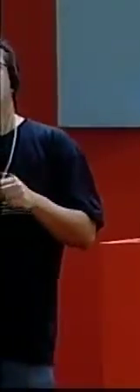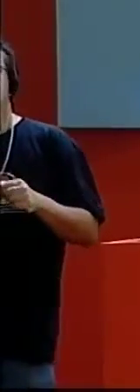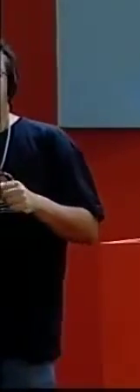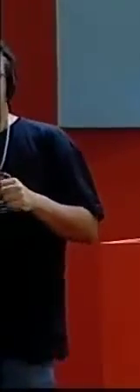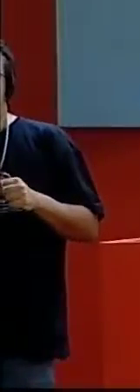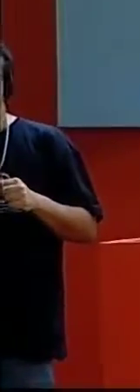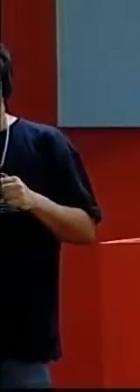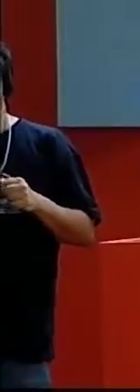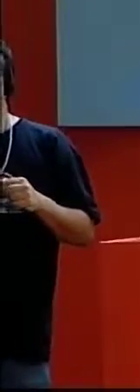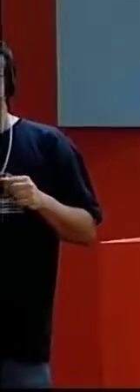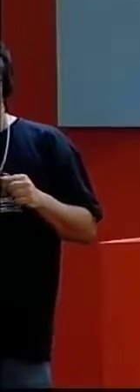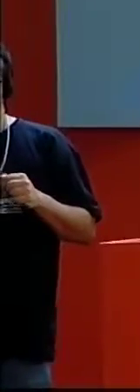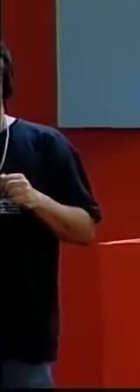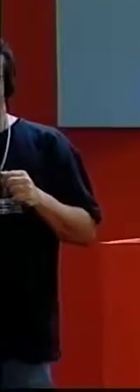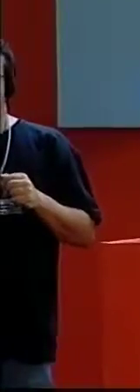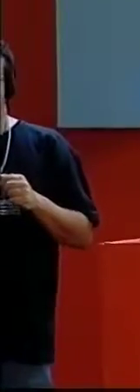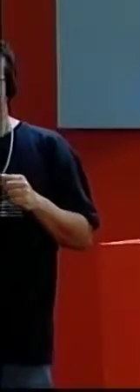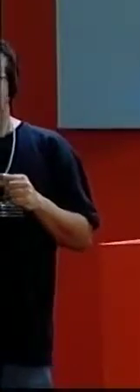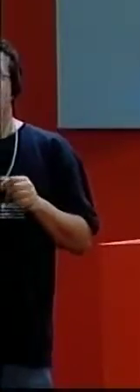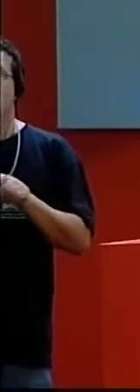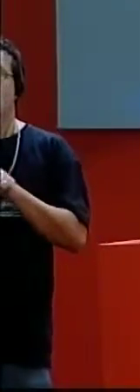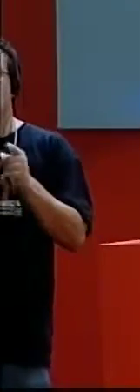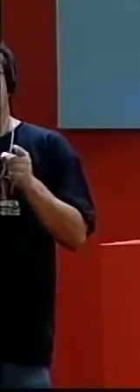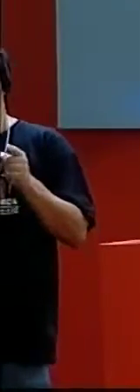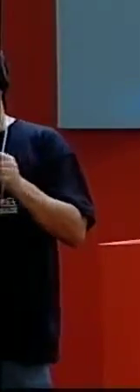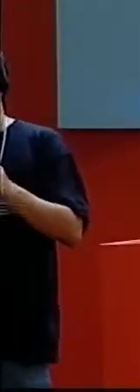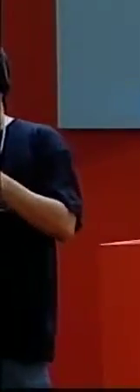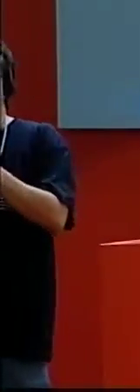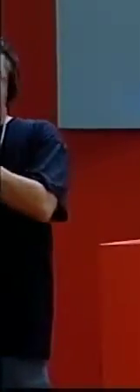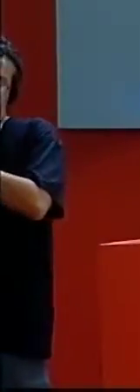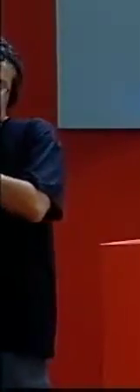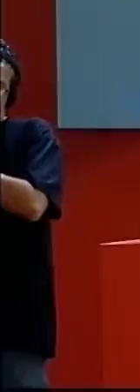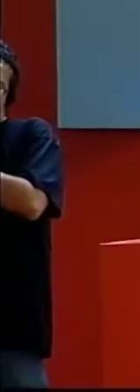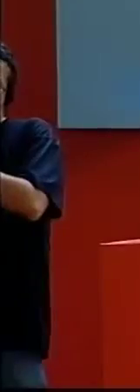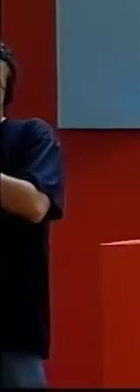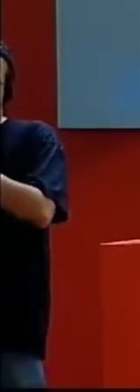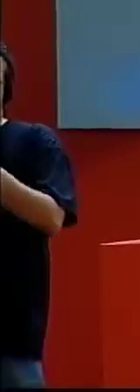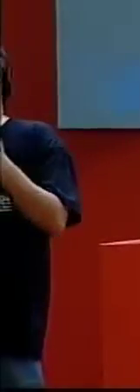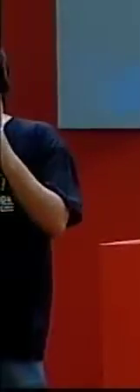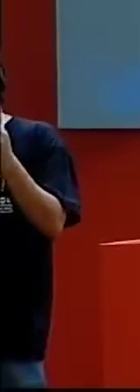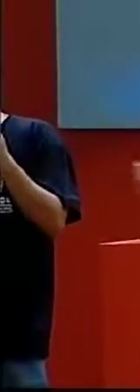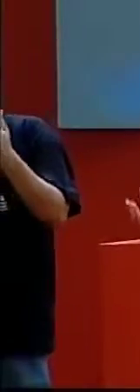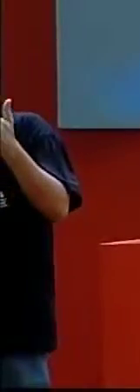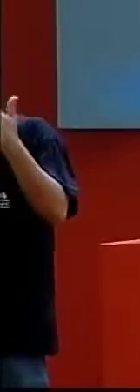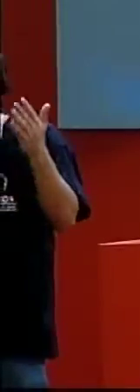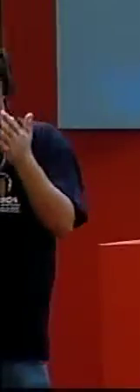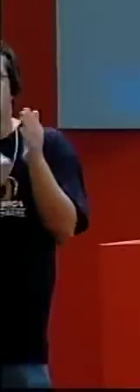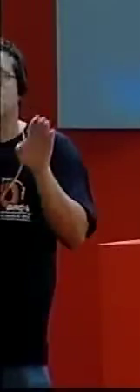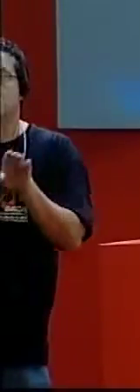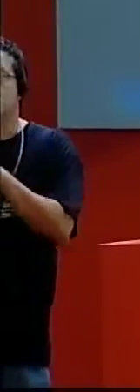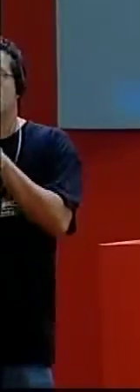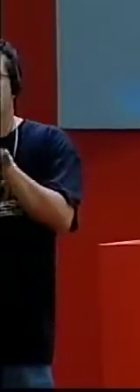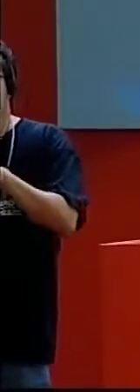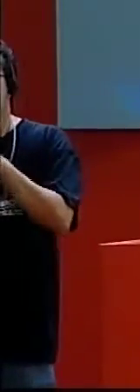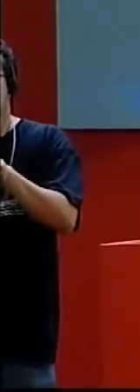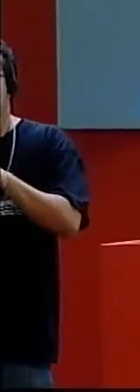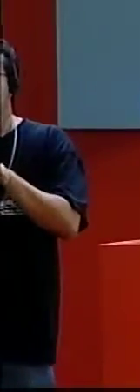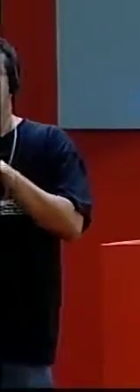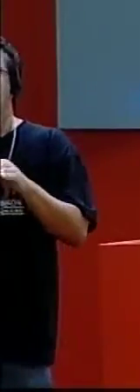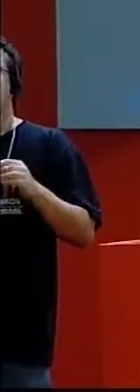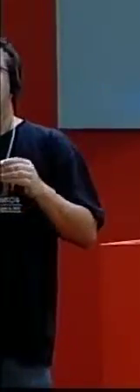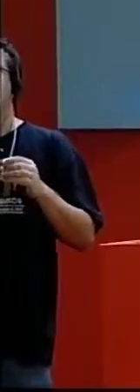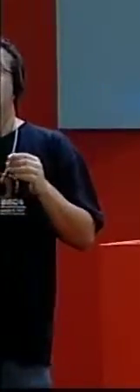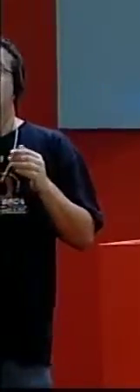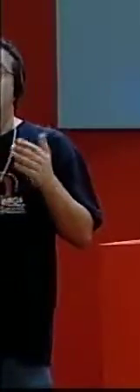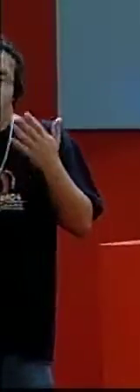new, I think has its origins and its roots in many of the struggles and many of the movements that have